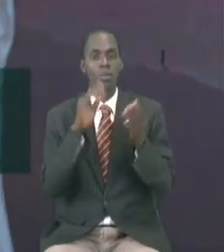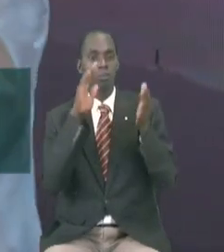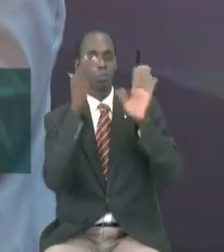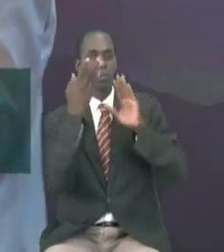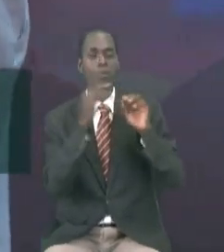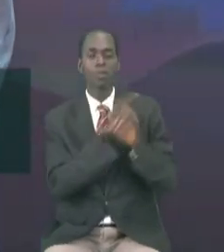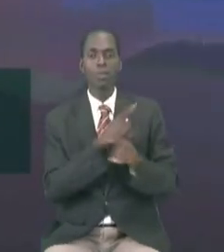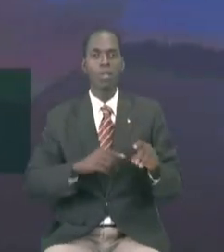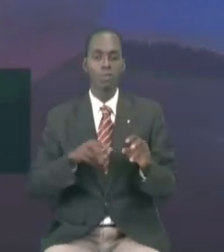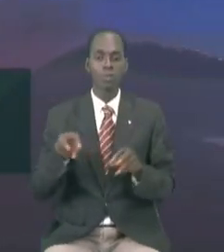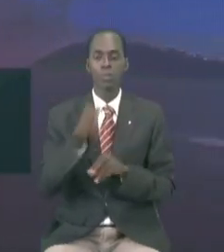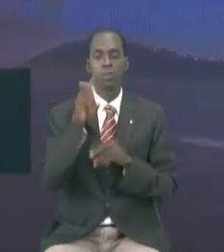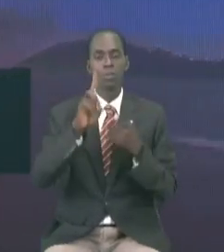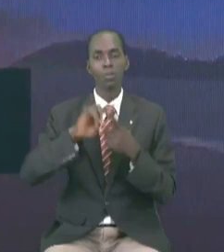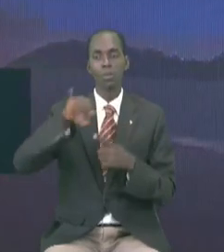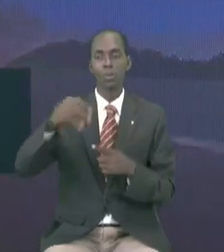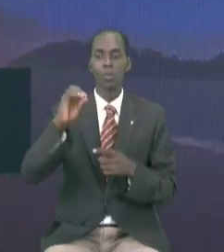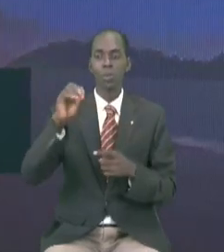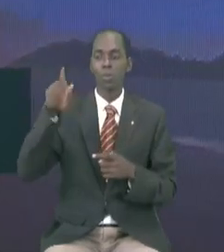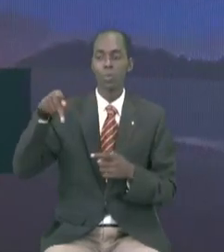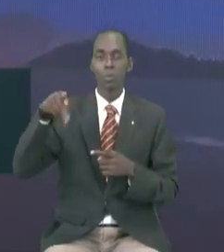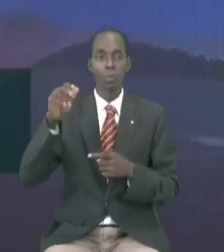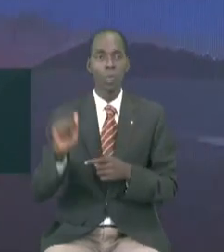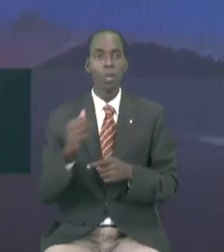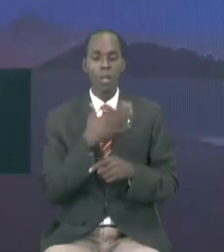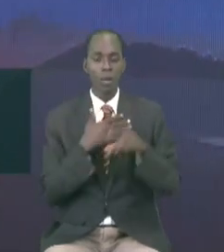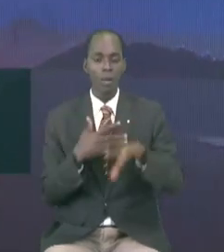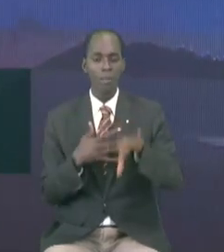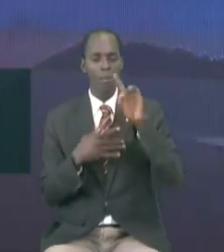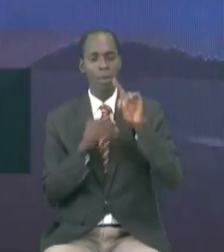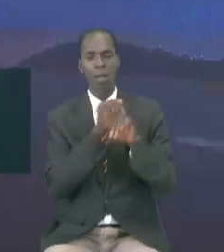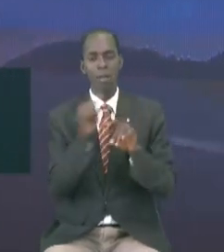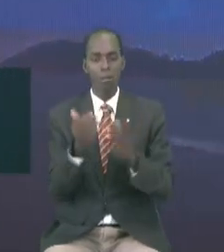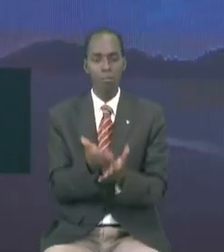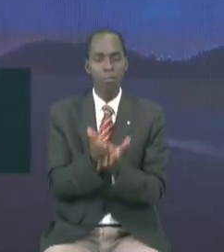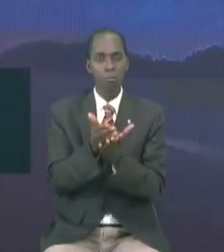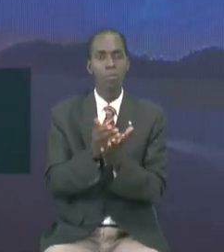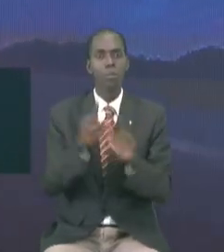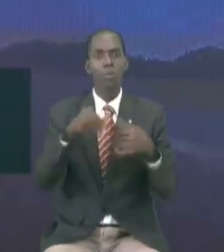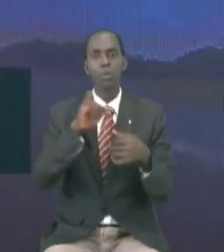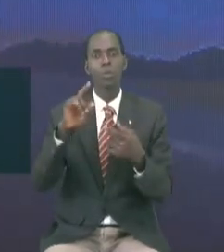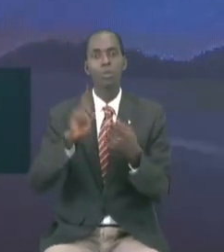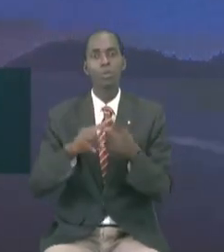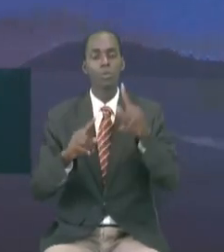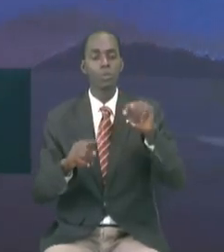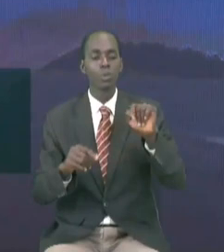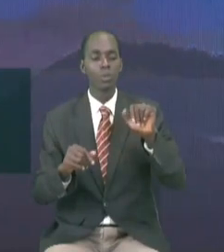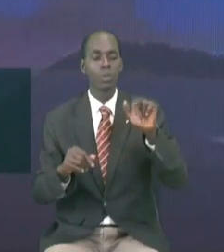he paid the fare thereof, and went down into it to